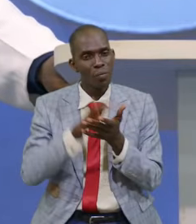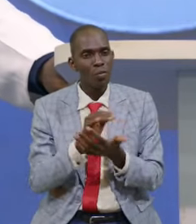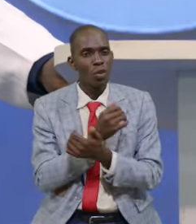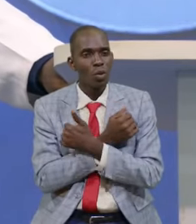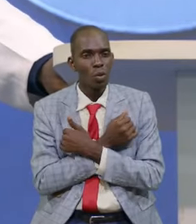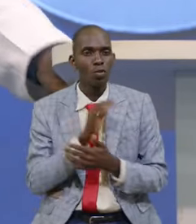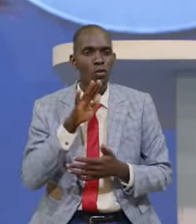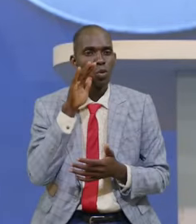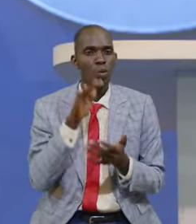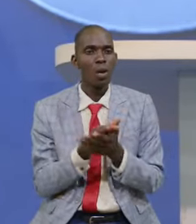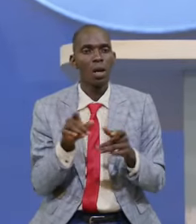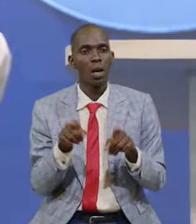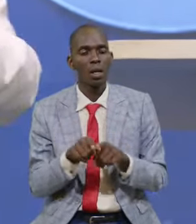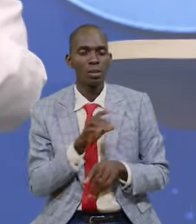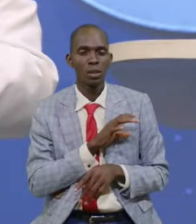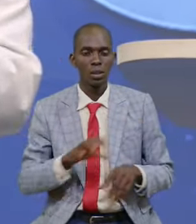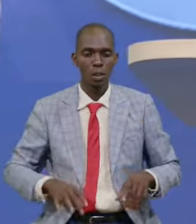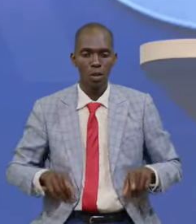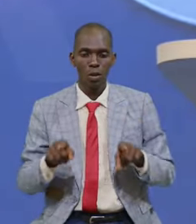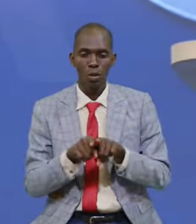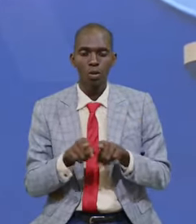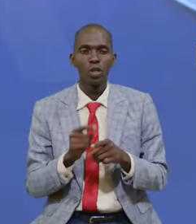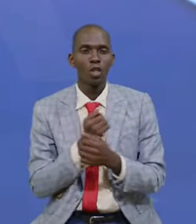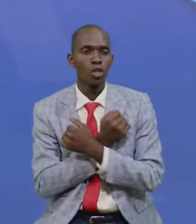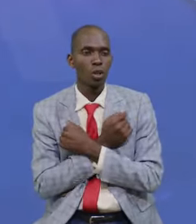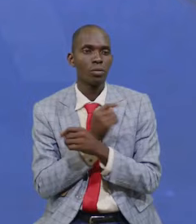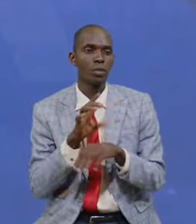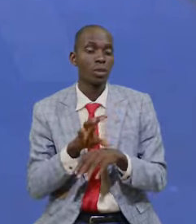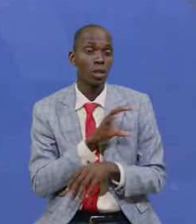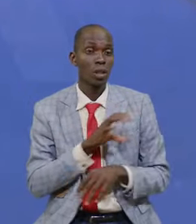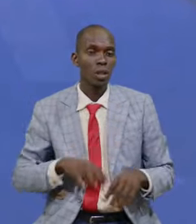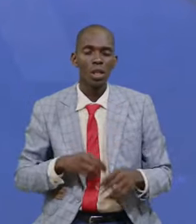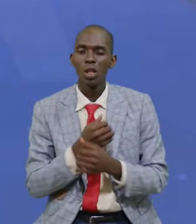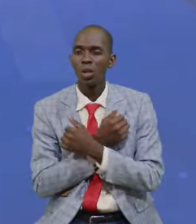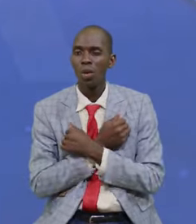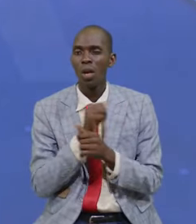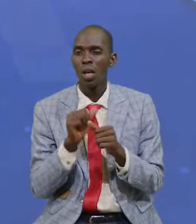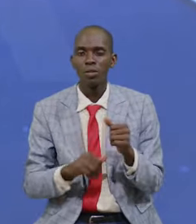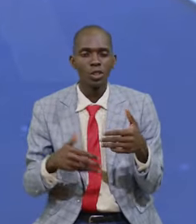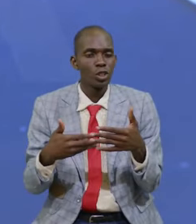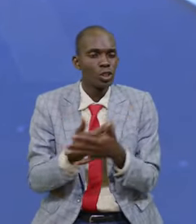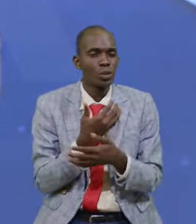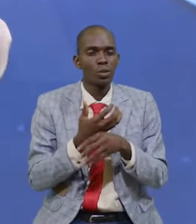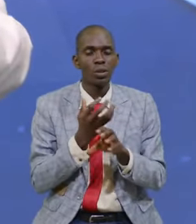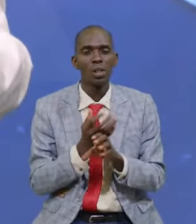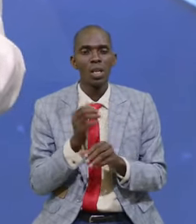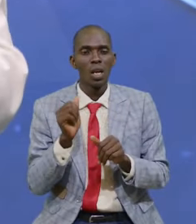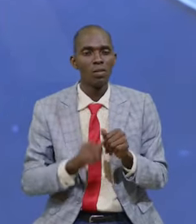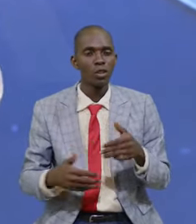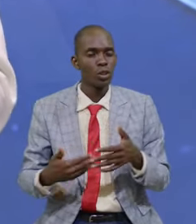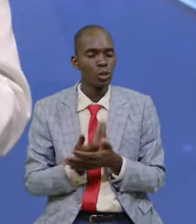loved the church. Christ loves every new creature. Every new born again